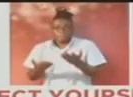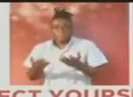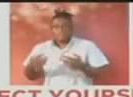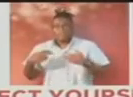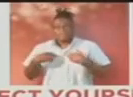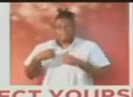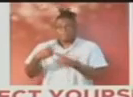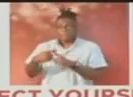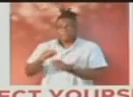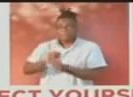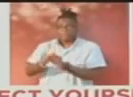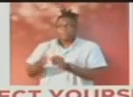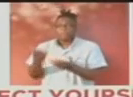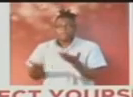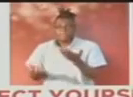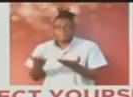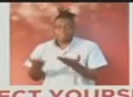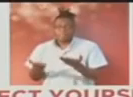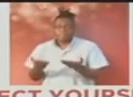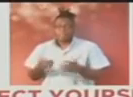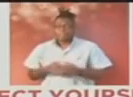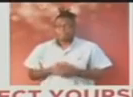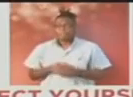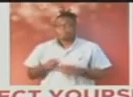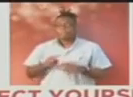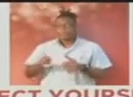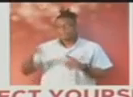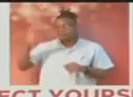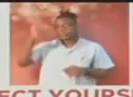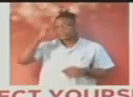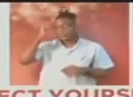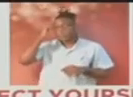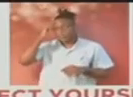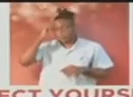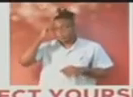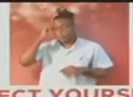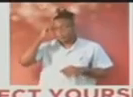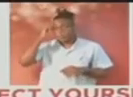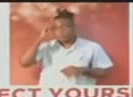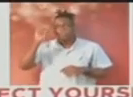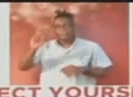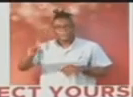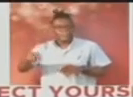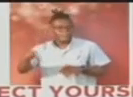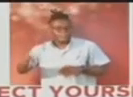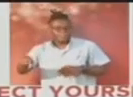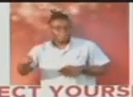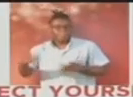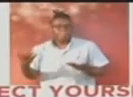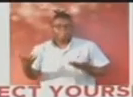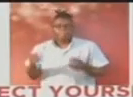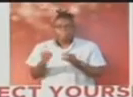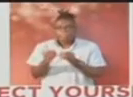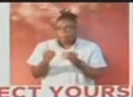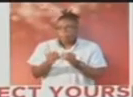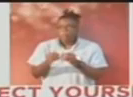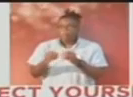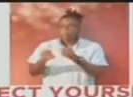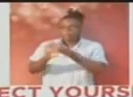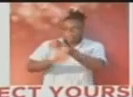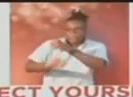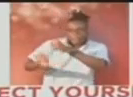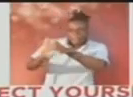positive. We are aware of the need within the healthcare system to maintain what we